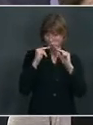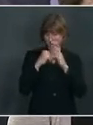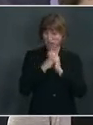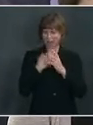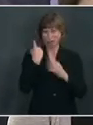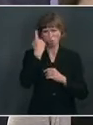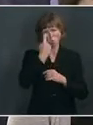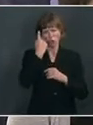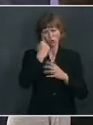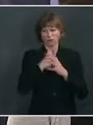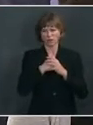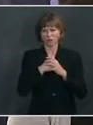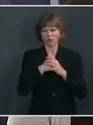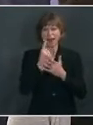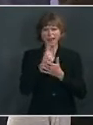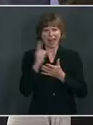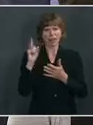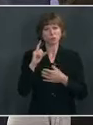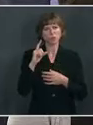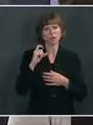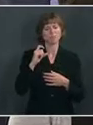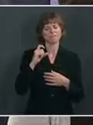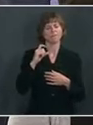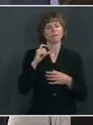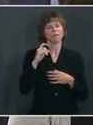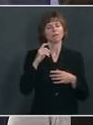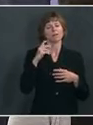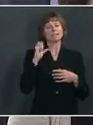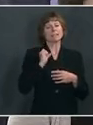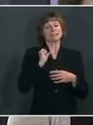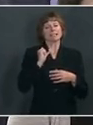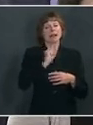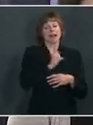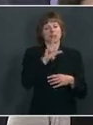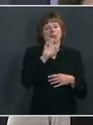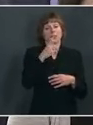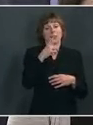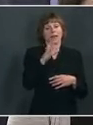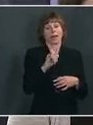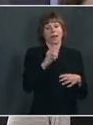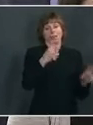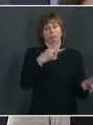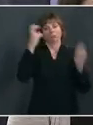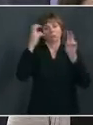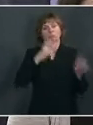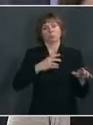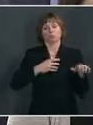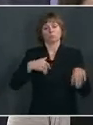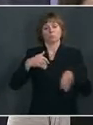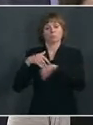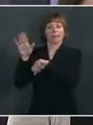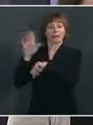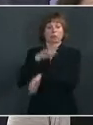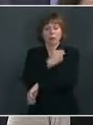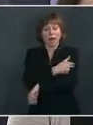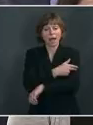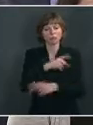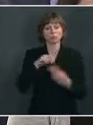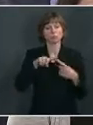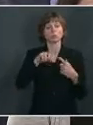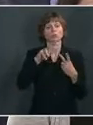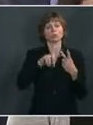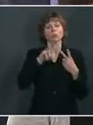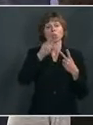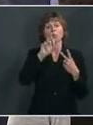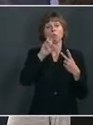you did have Senator Leahy in the hospital, Senator Mark Warner in you know, quarantine because of COVID, there's a